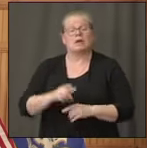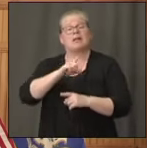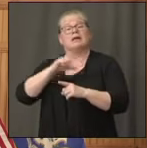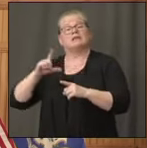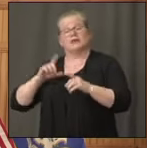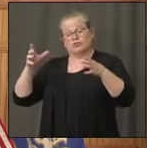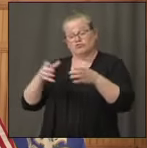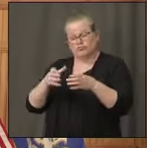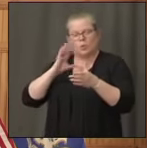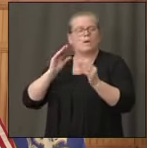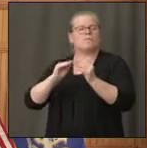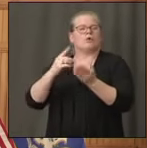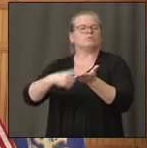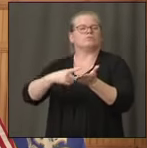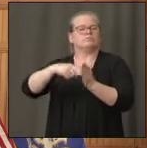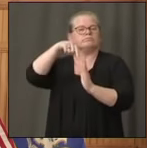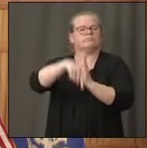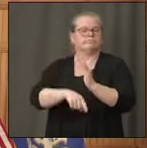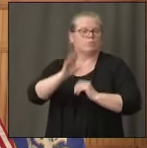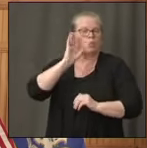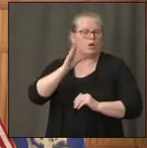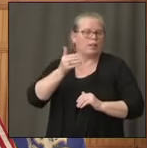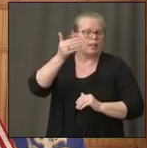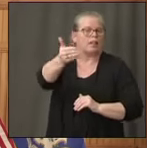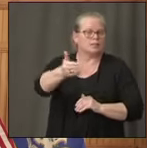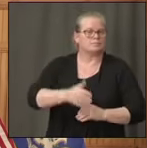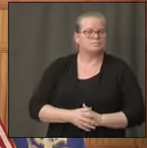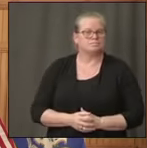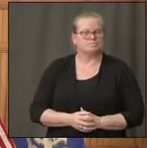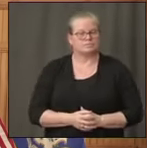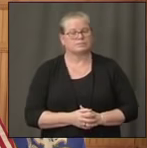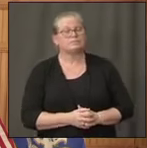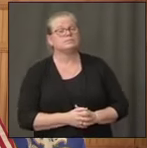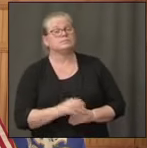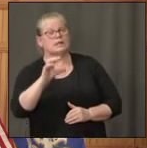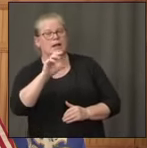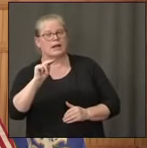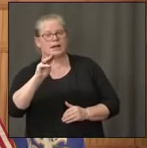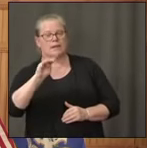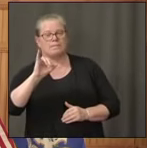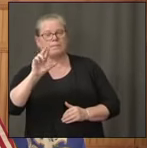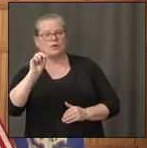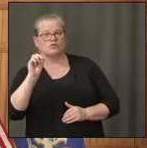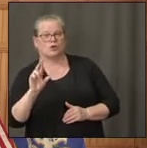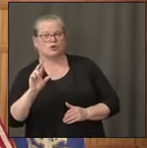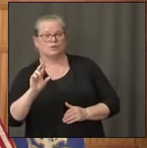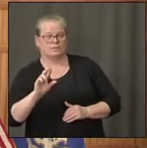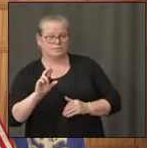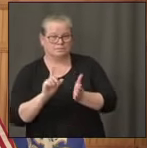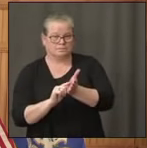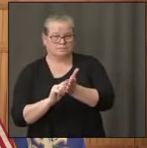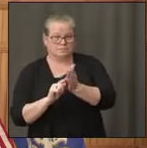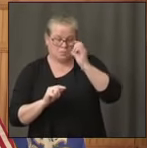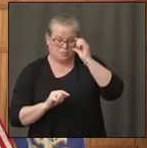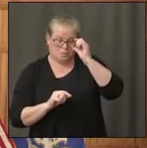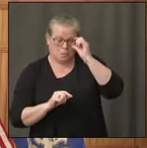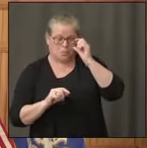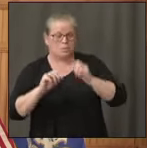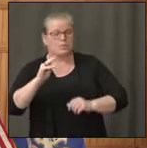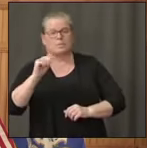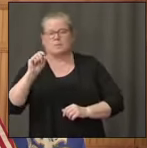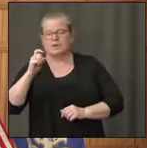The Connecticut Mirror. Thanks, Max. Governor, I wanted to ask you about the prospect